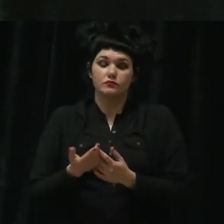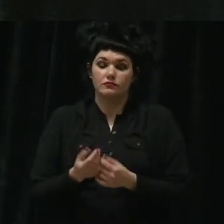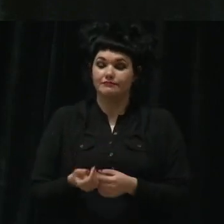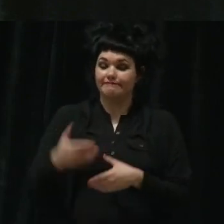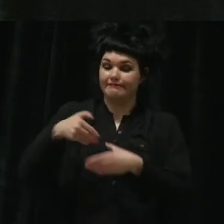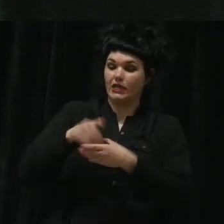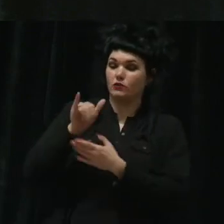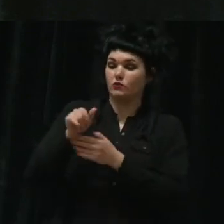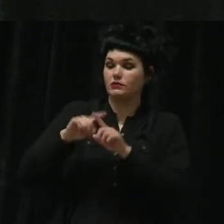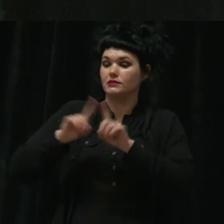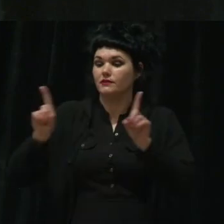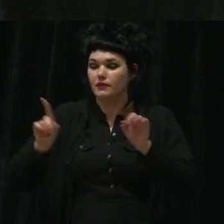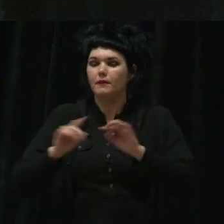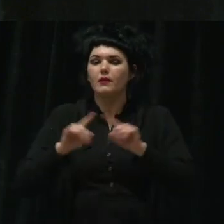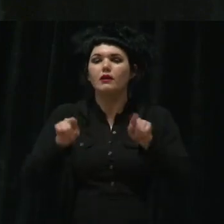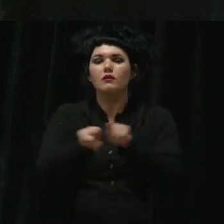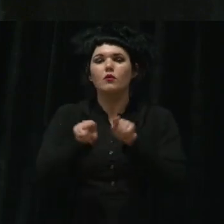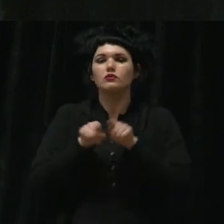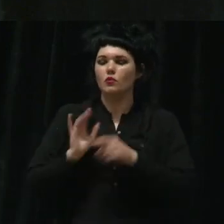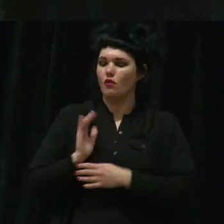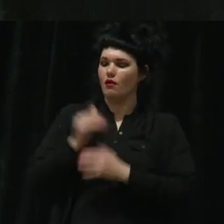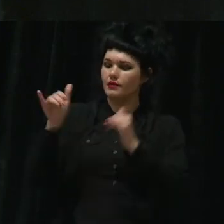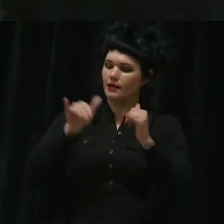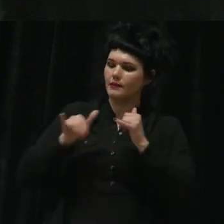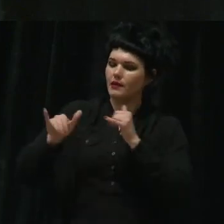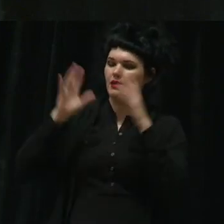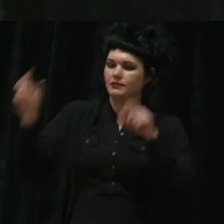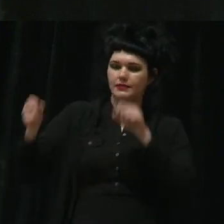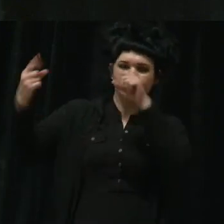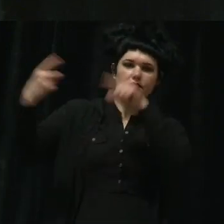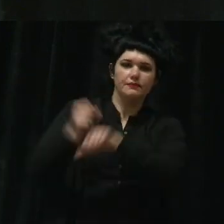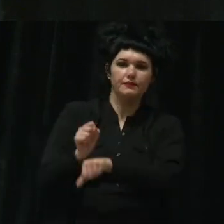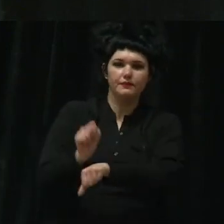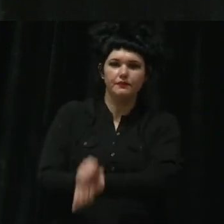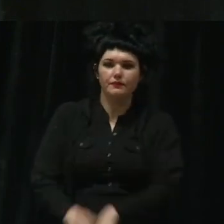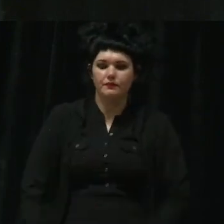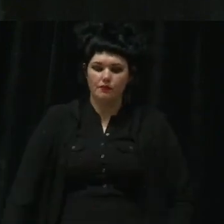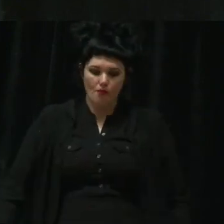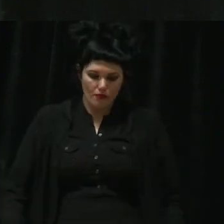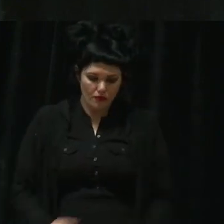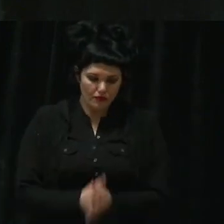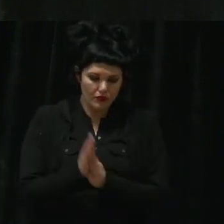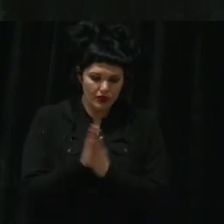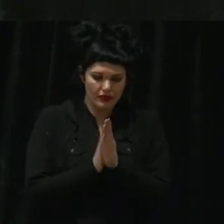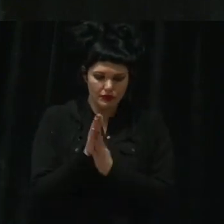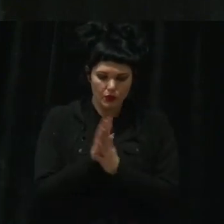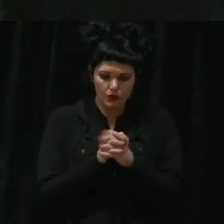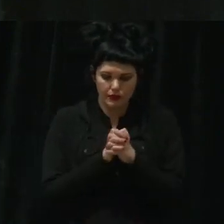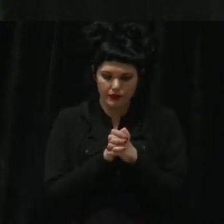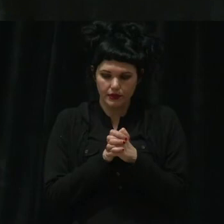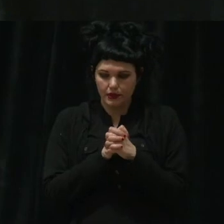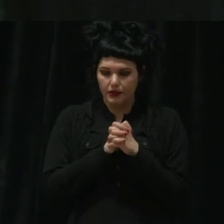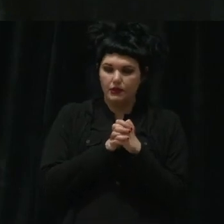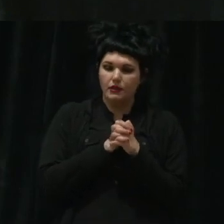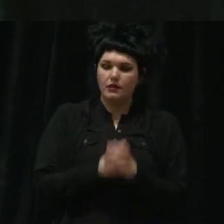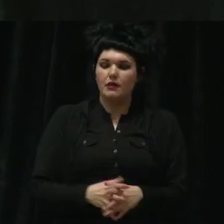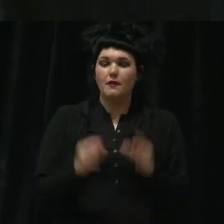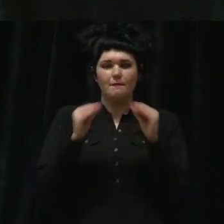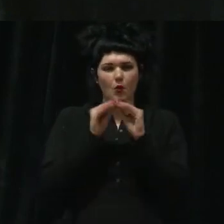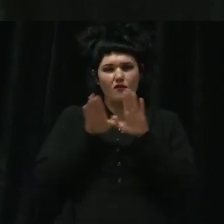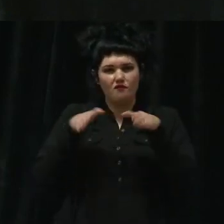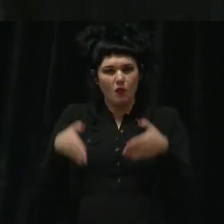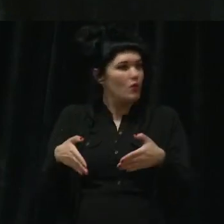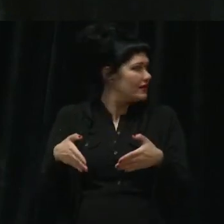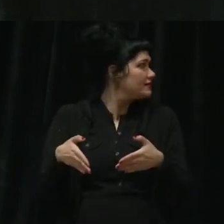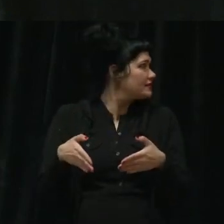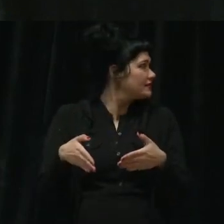in the context of our commonalities and our common efforts, work efforts. So more focus there in